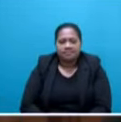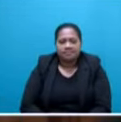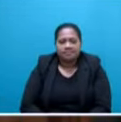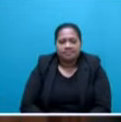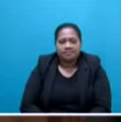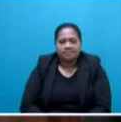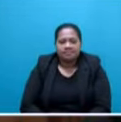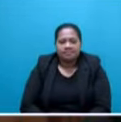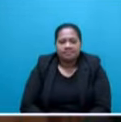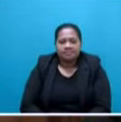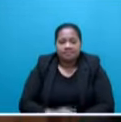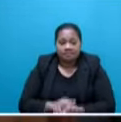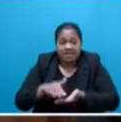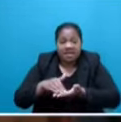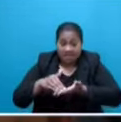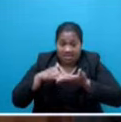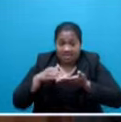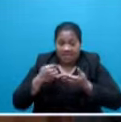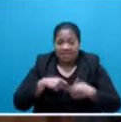And this has enabled us